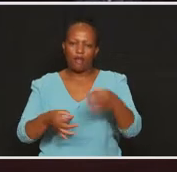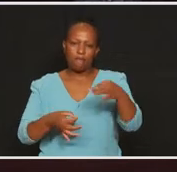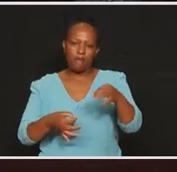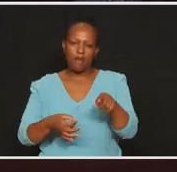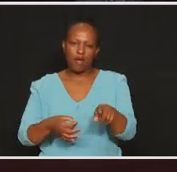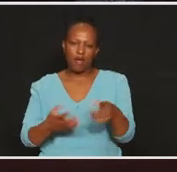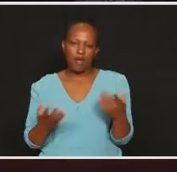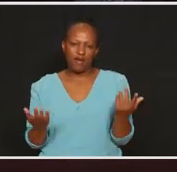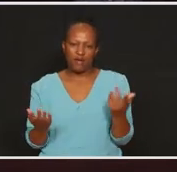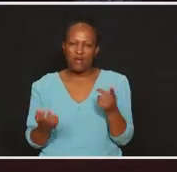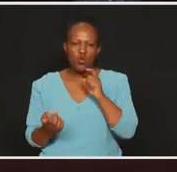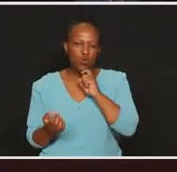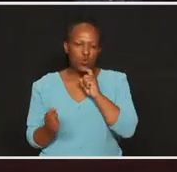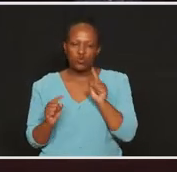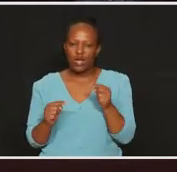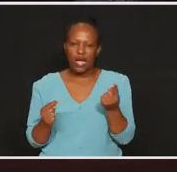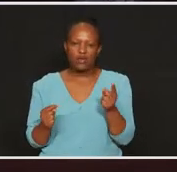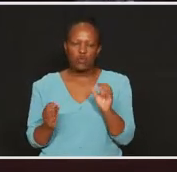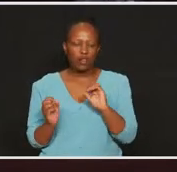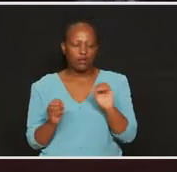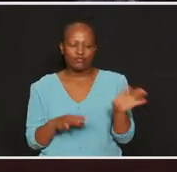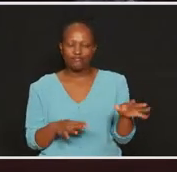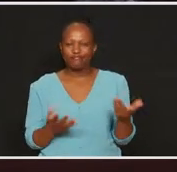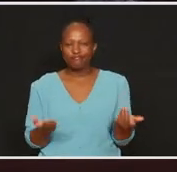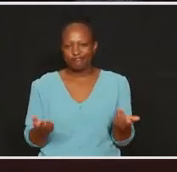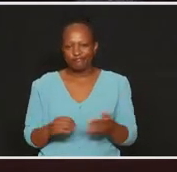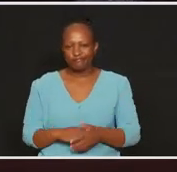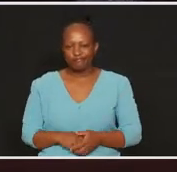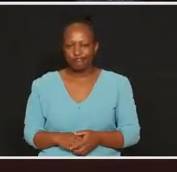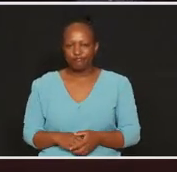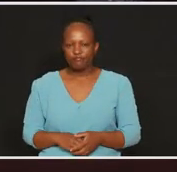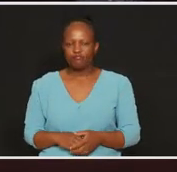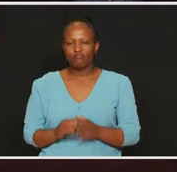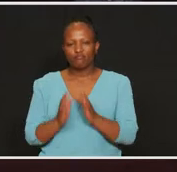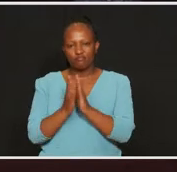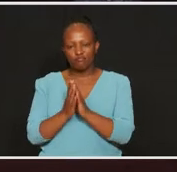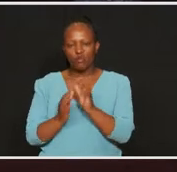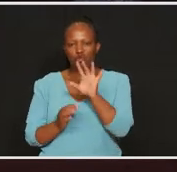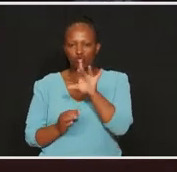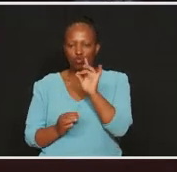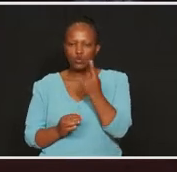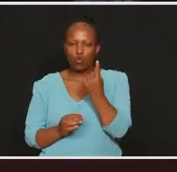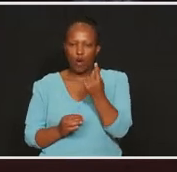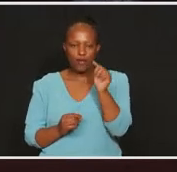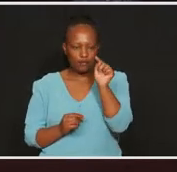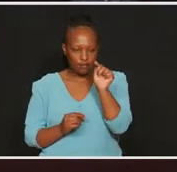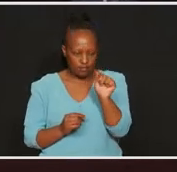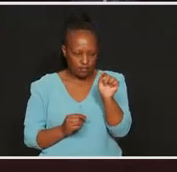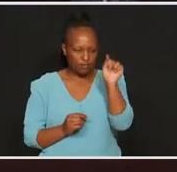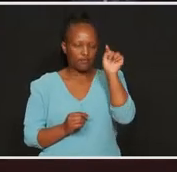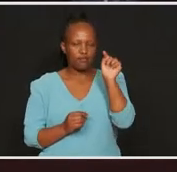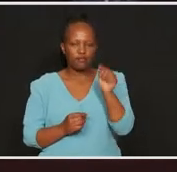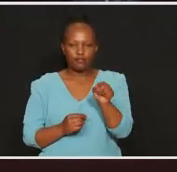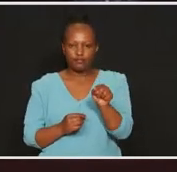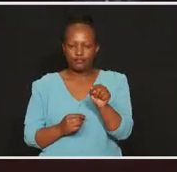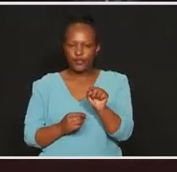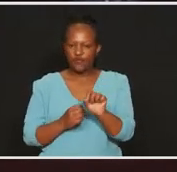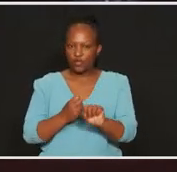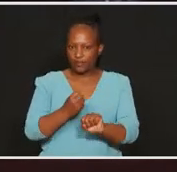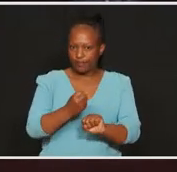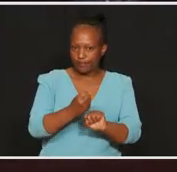so who are pleading with you you just take one whether you